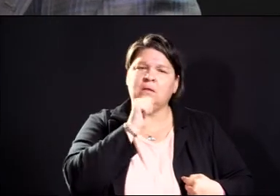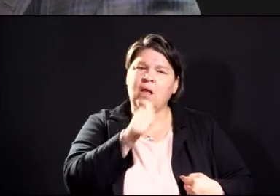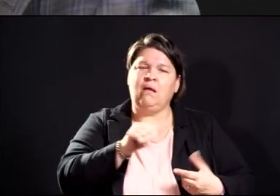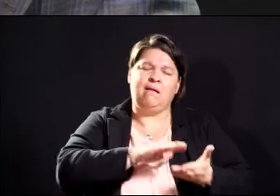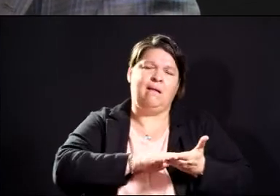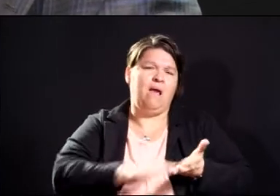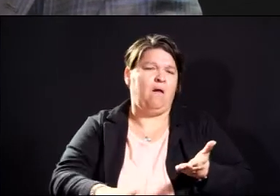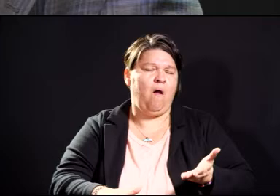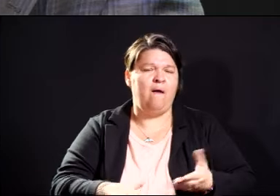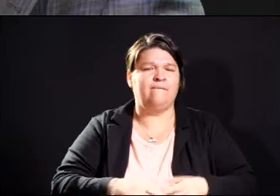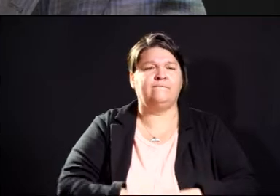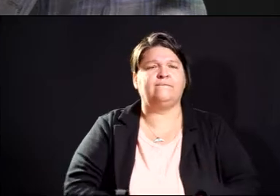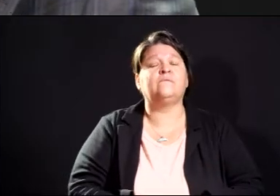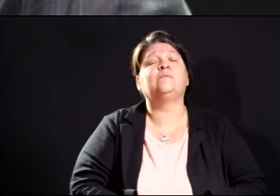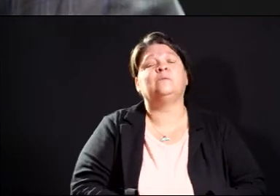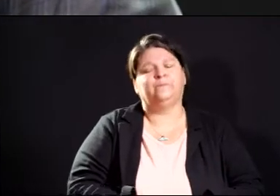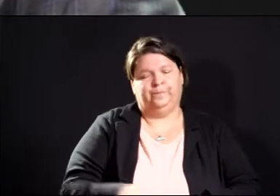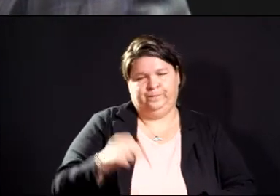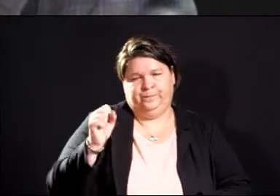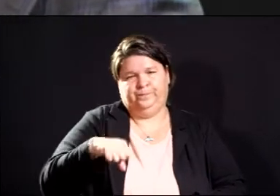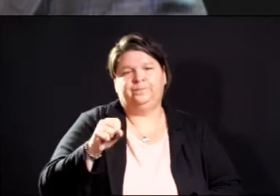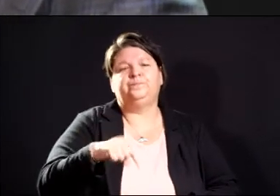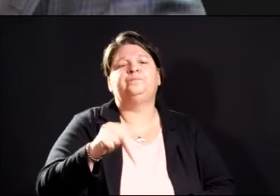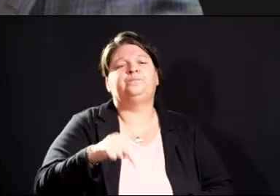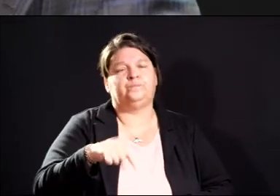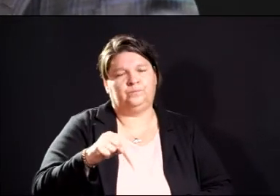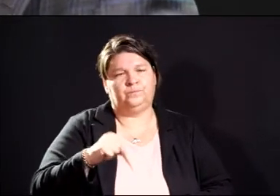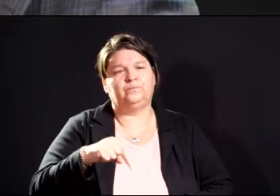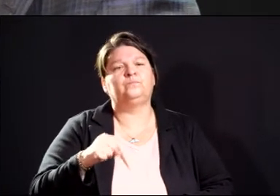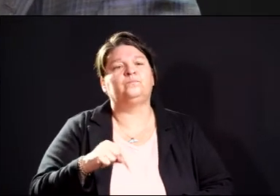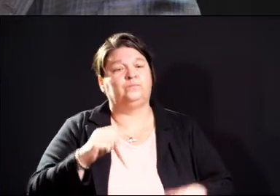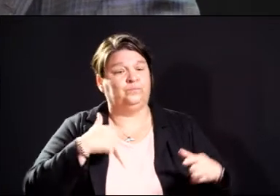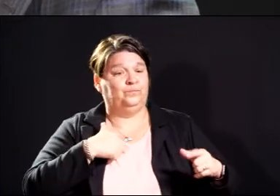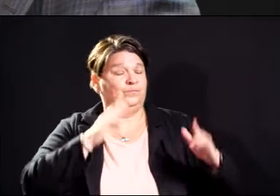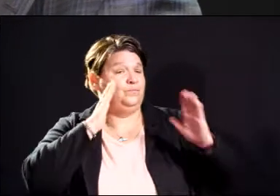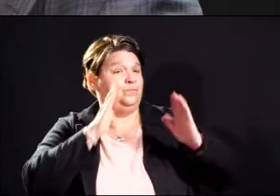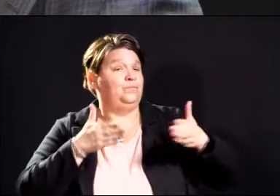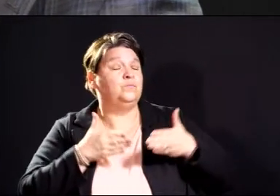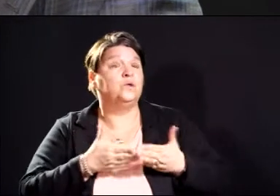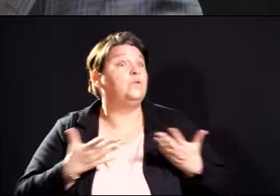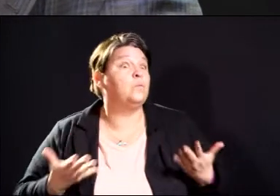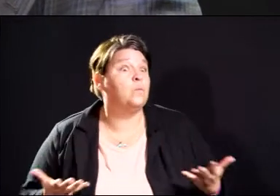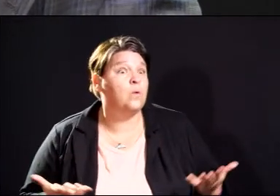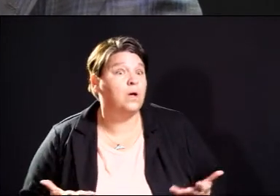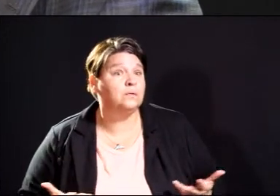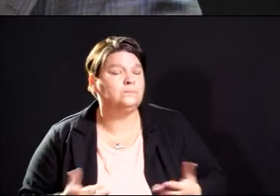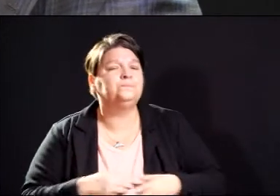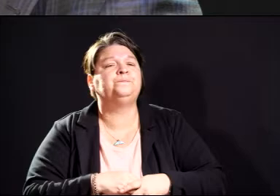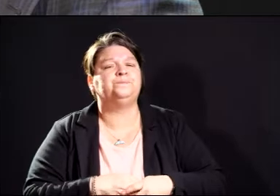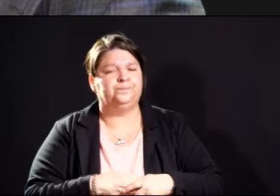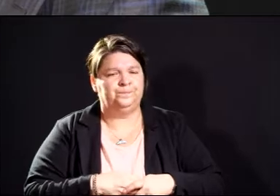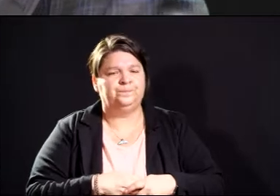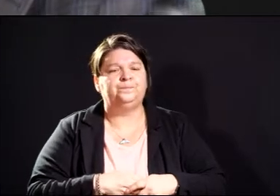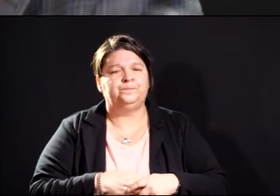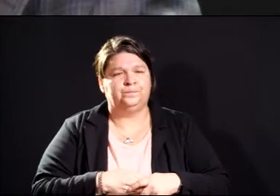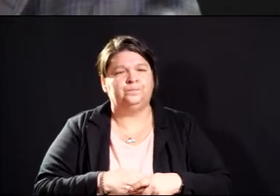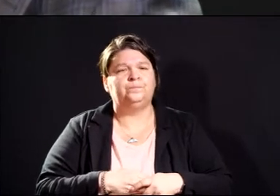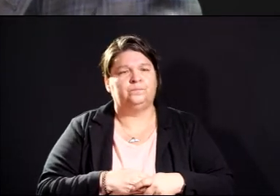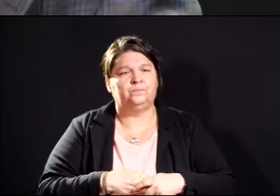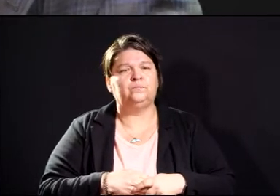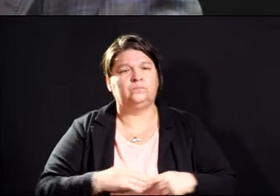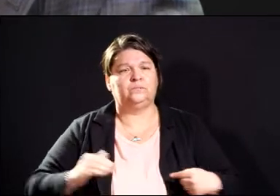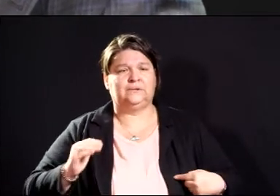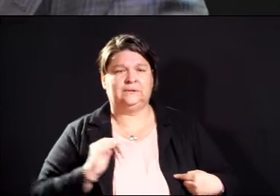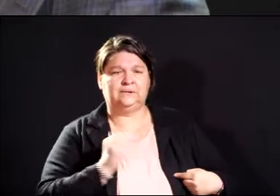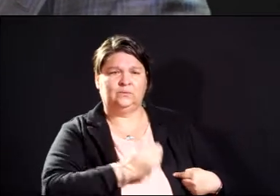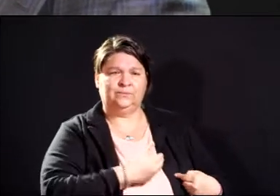And what we're really focused on doing, Mayor, is we are going to see a significant decline in our